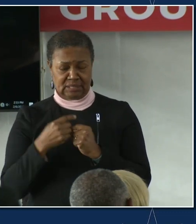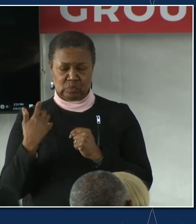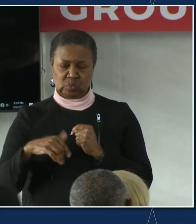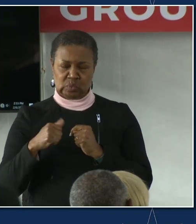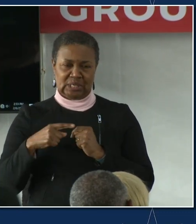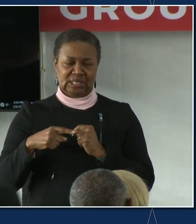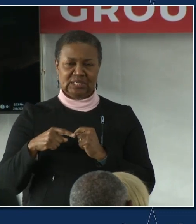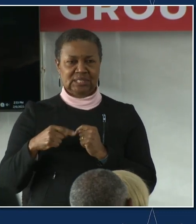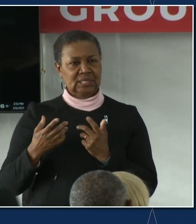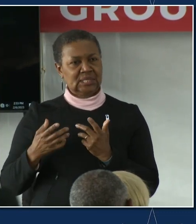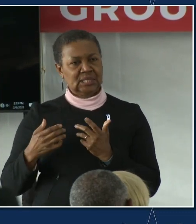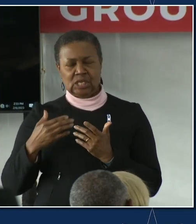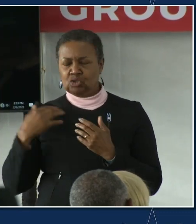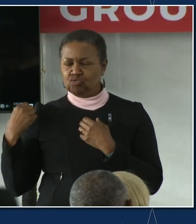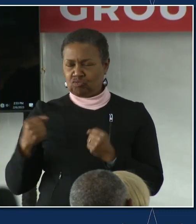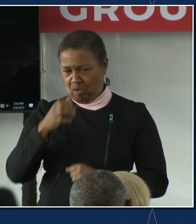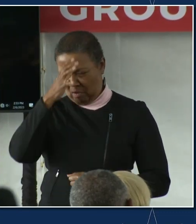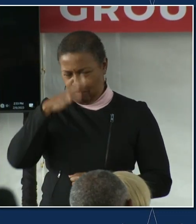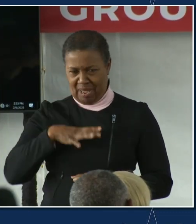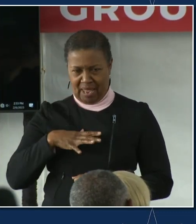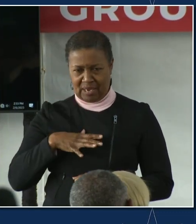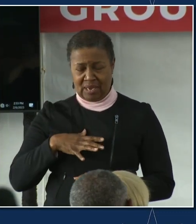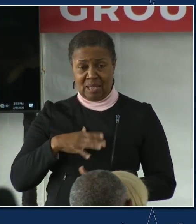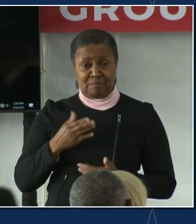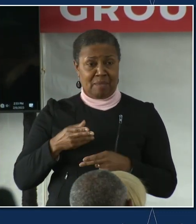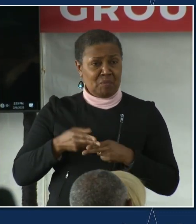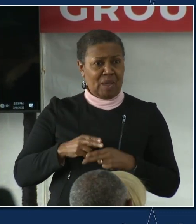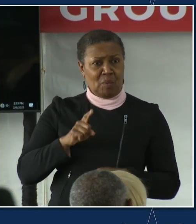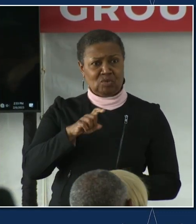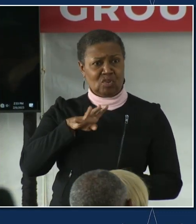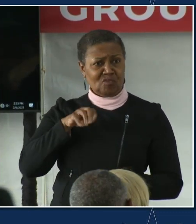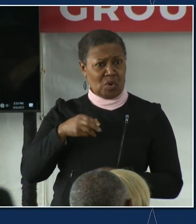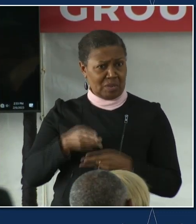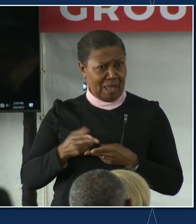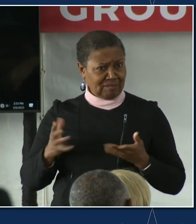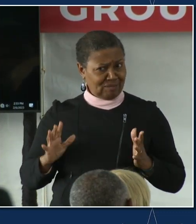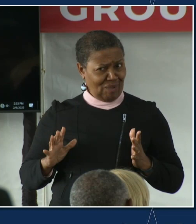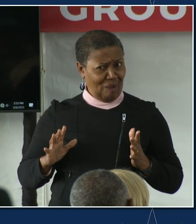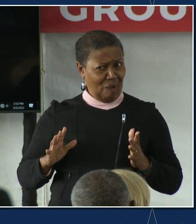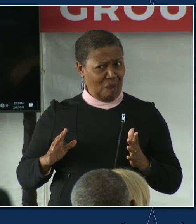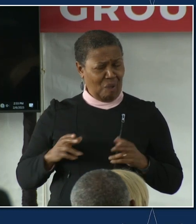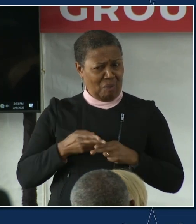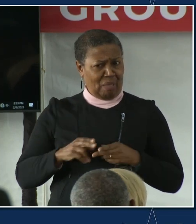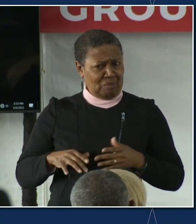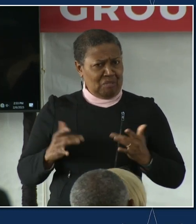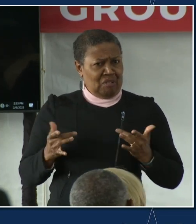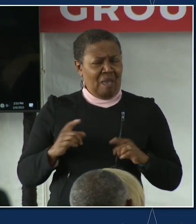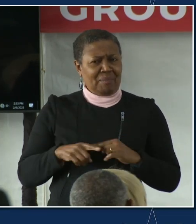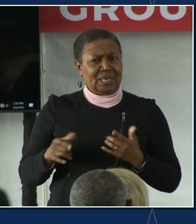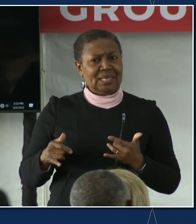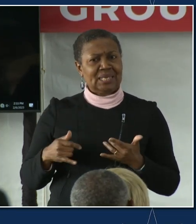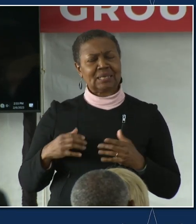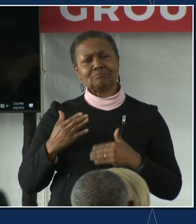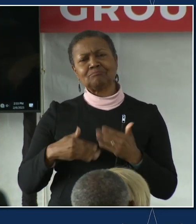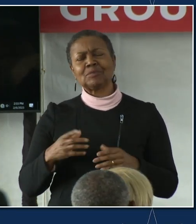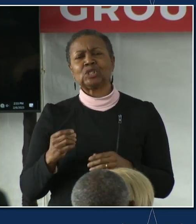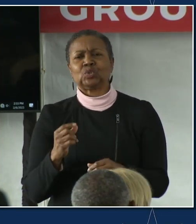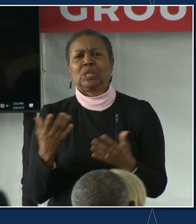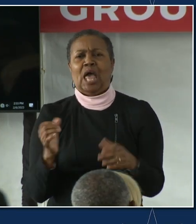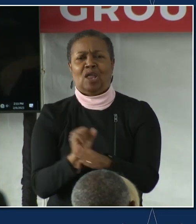really is a force of nature. Probably only weighs about 140 pounds, certainly. Right. But boy, he can get stuff